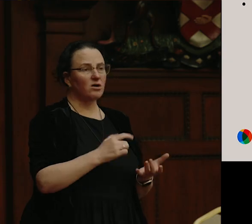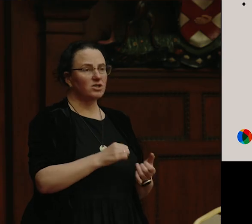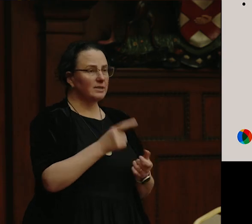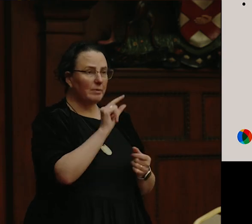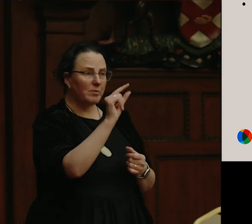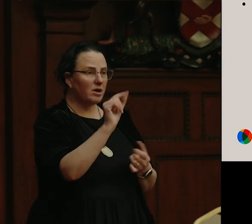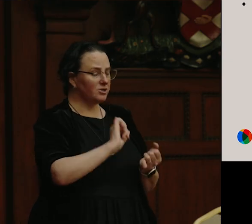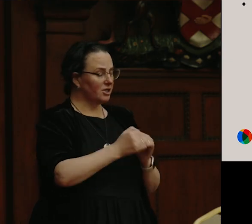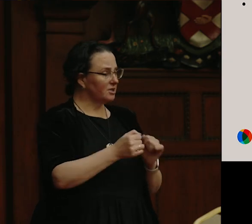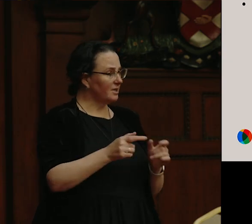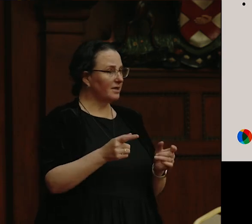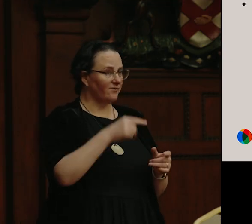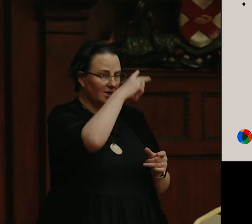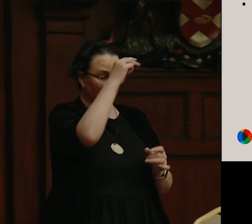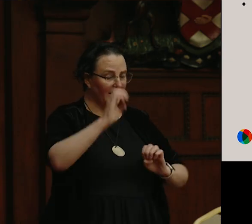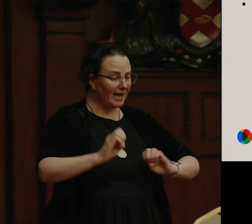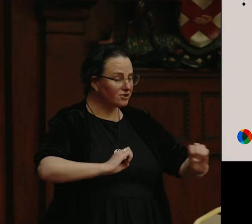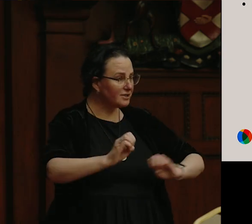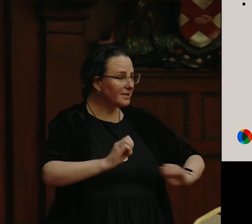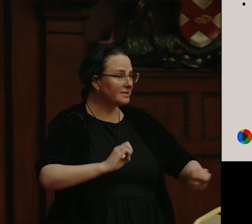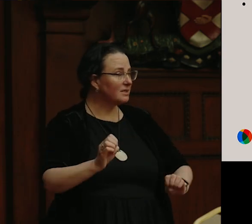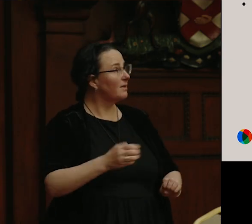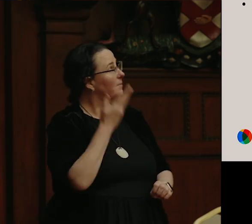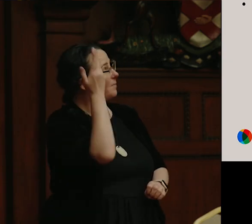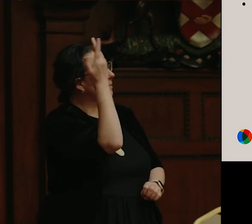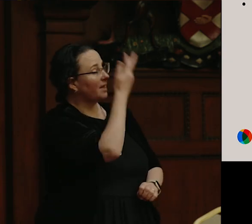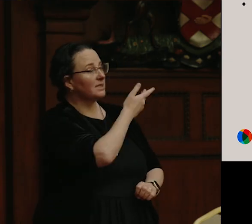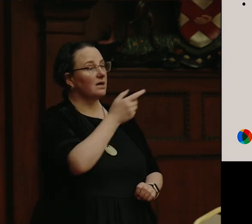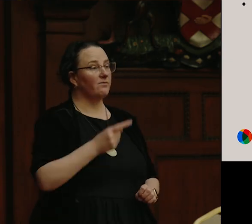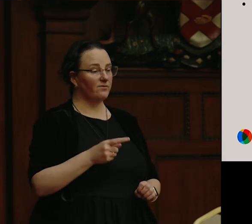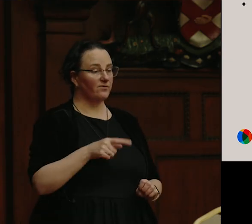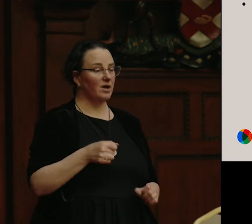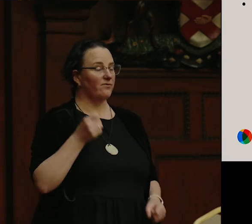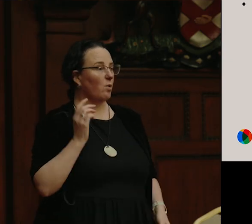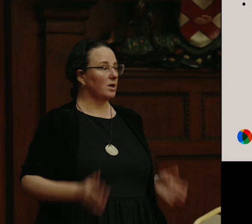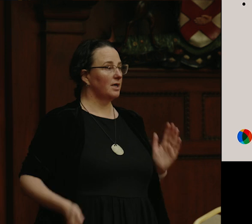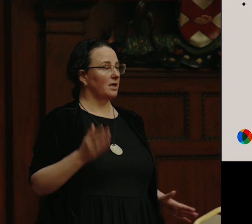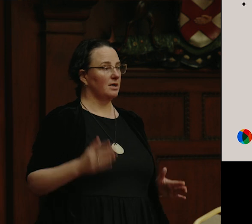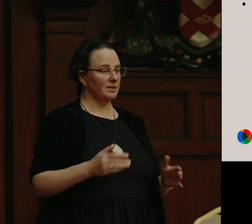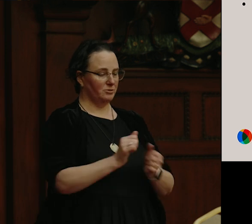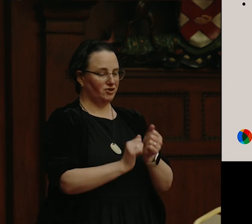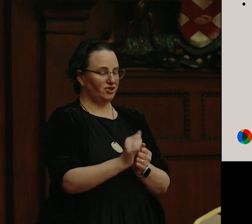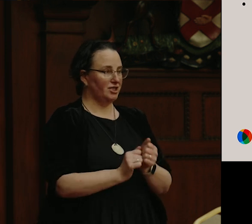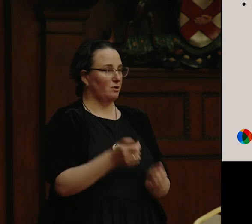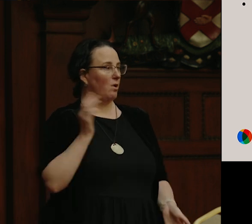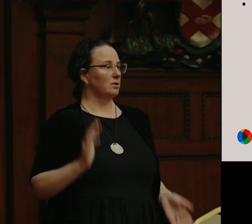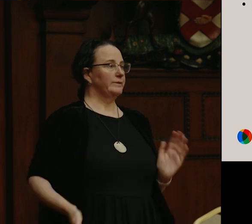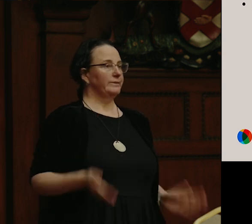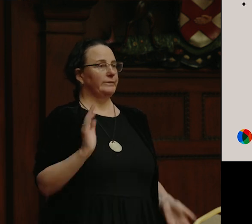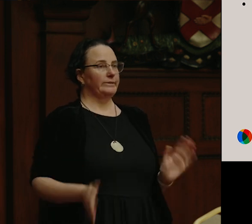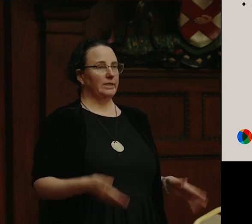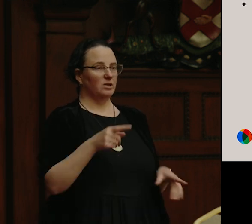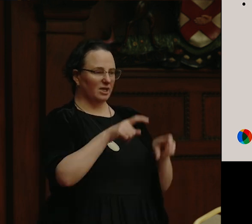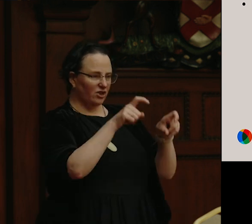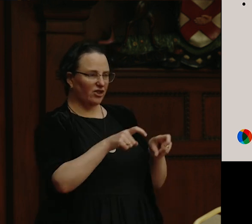everyday things like exercise. So this picture here is of a woman's treadmill. She captioned that dusty